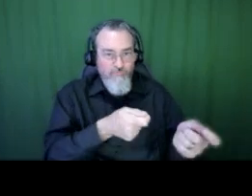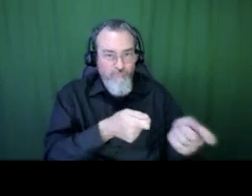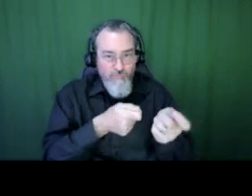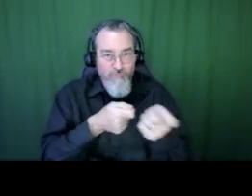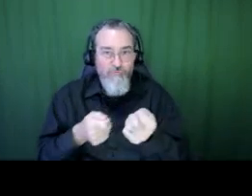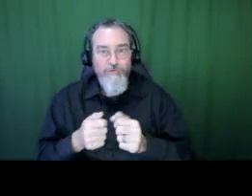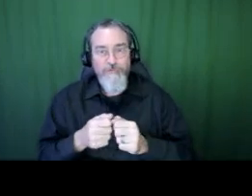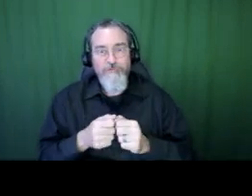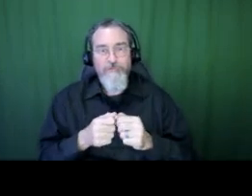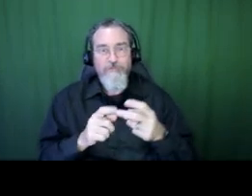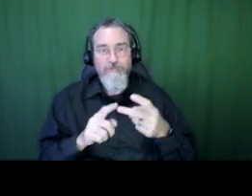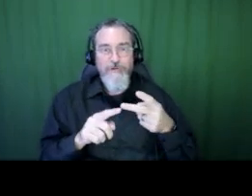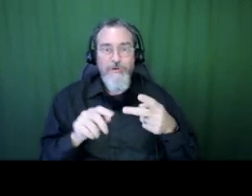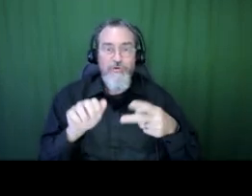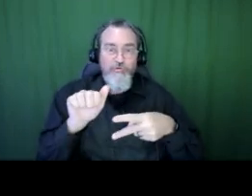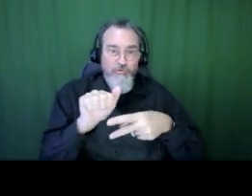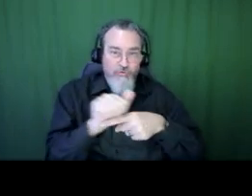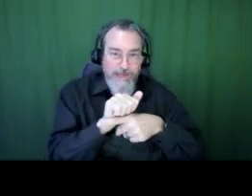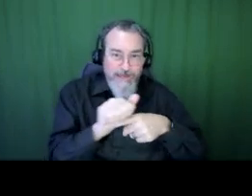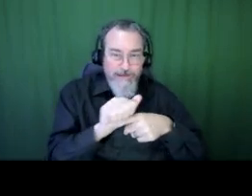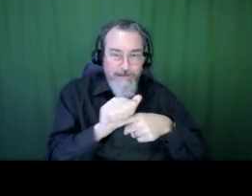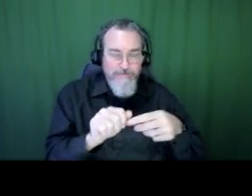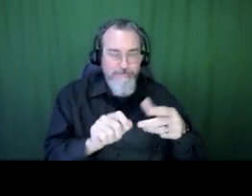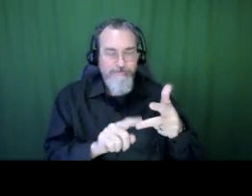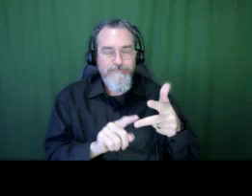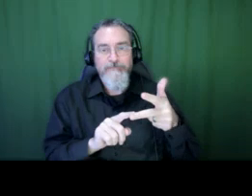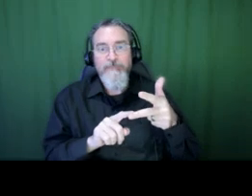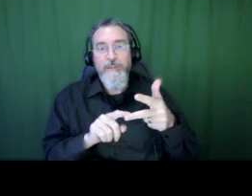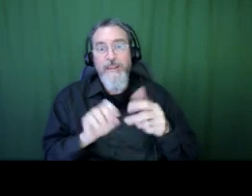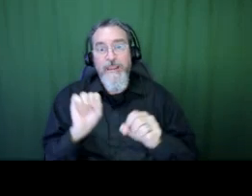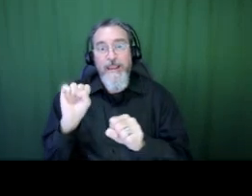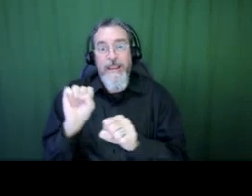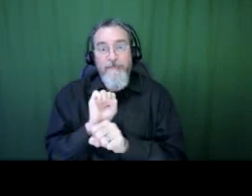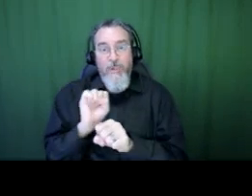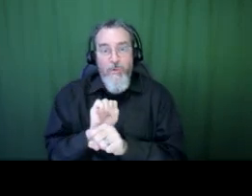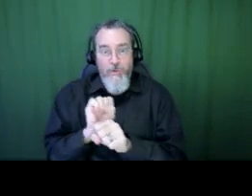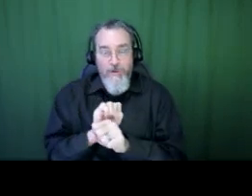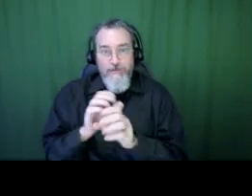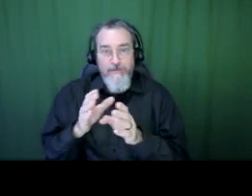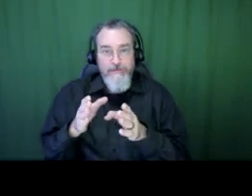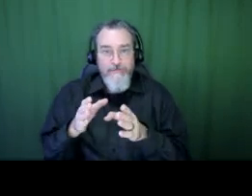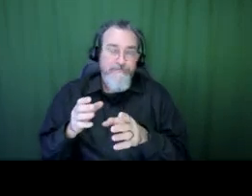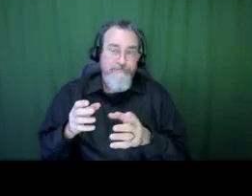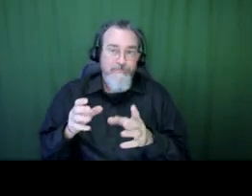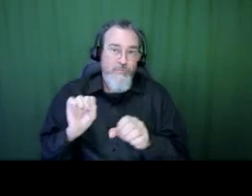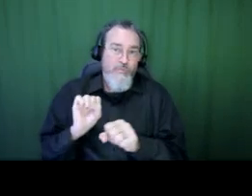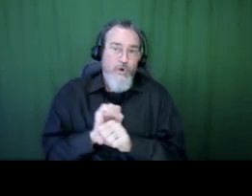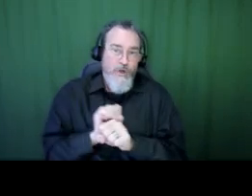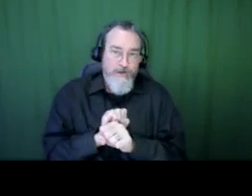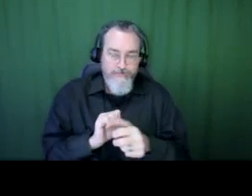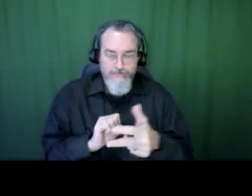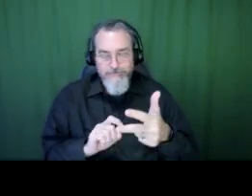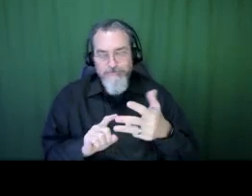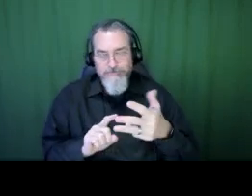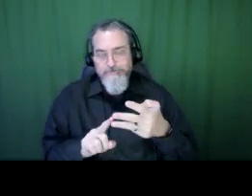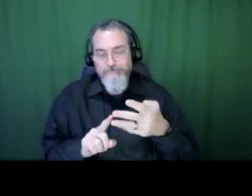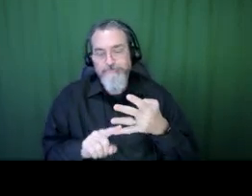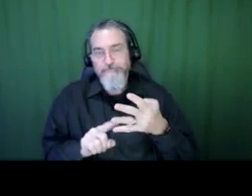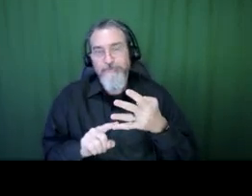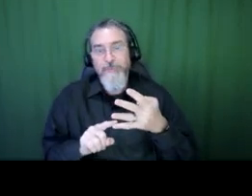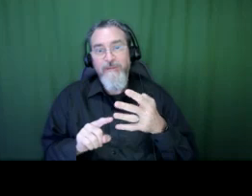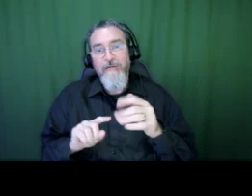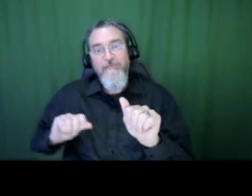super important. So we want to be able to track that they receive the job, identify any additional